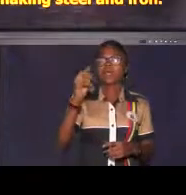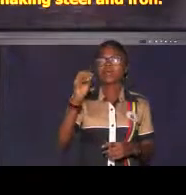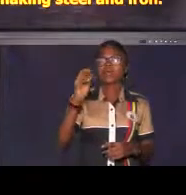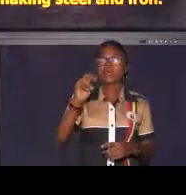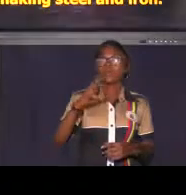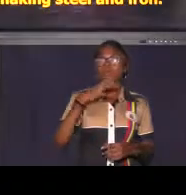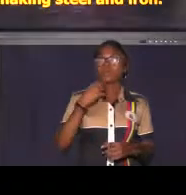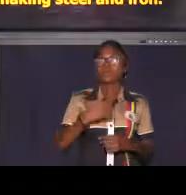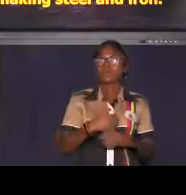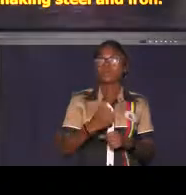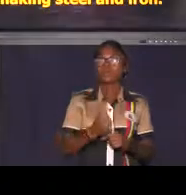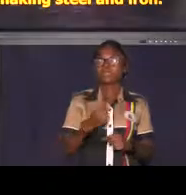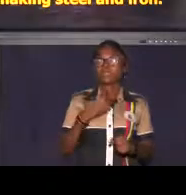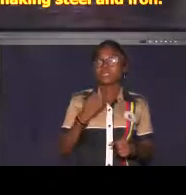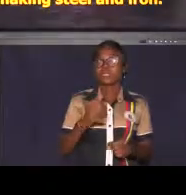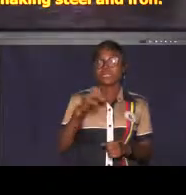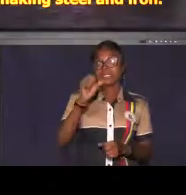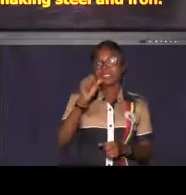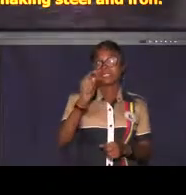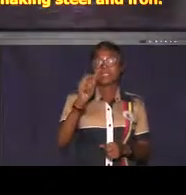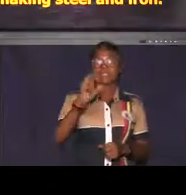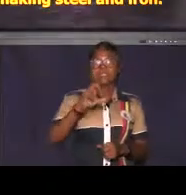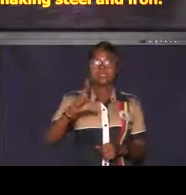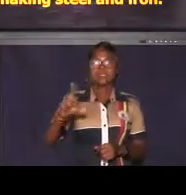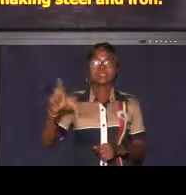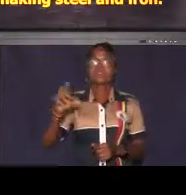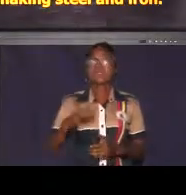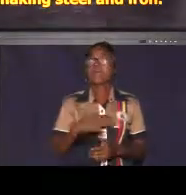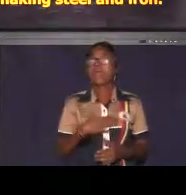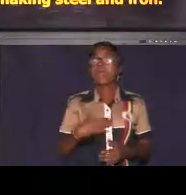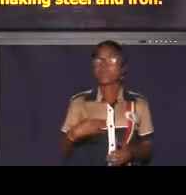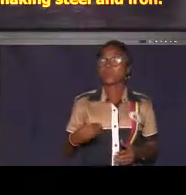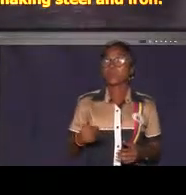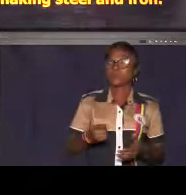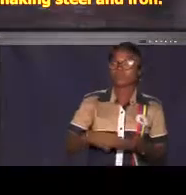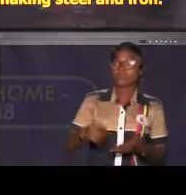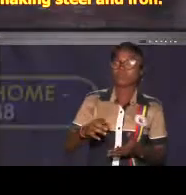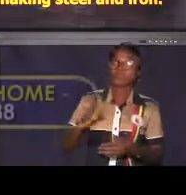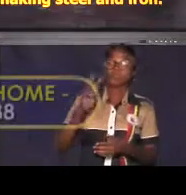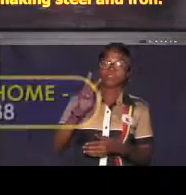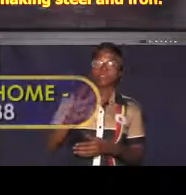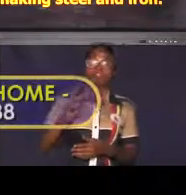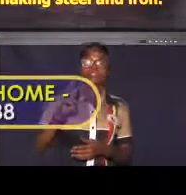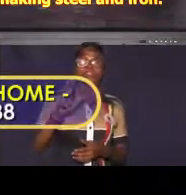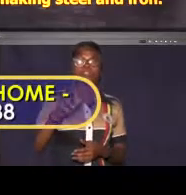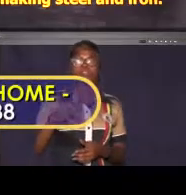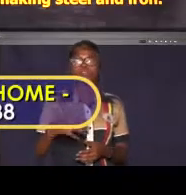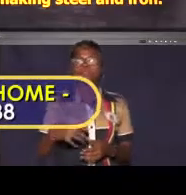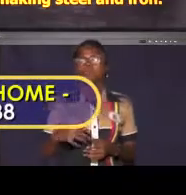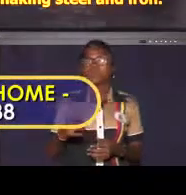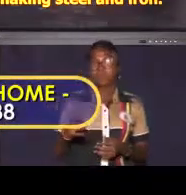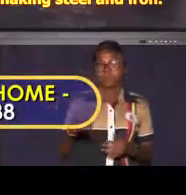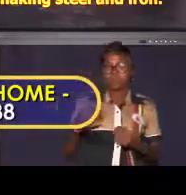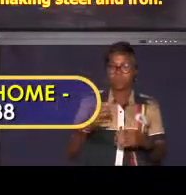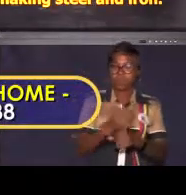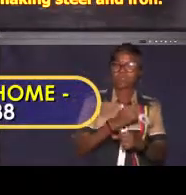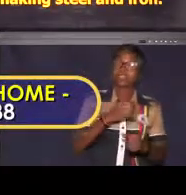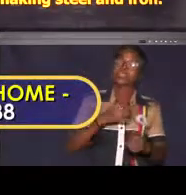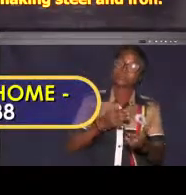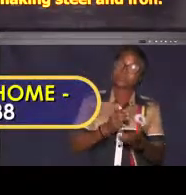iron. You scored all the questions correctly. 3/3 or 2/3, your